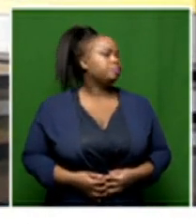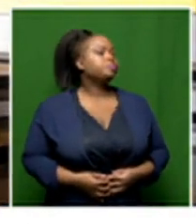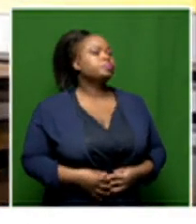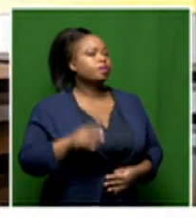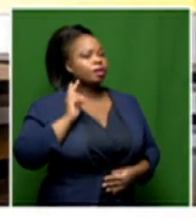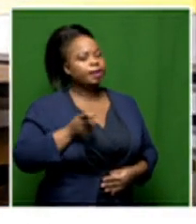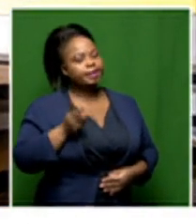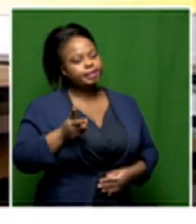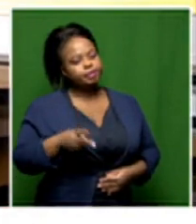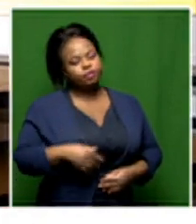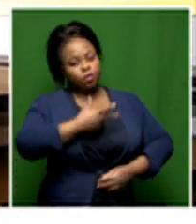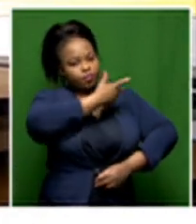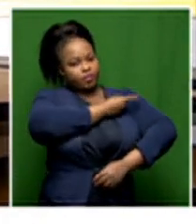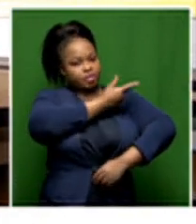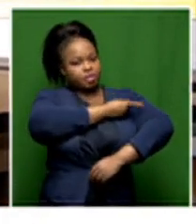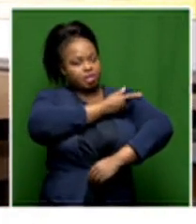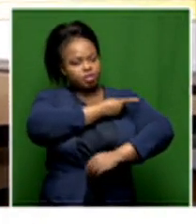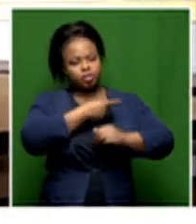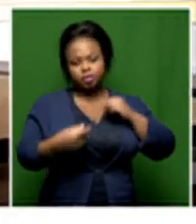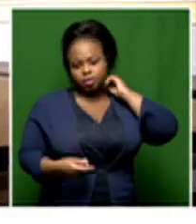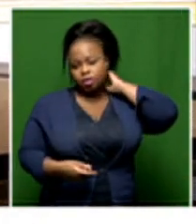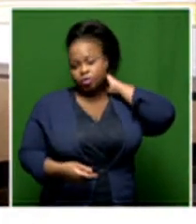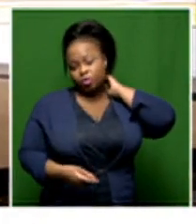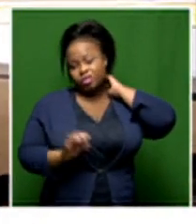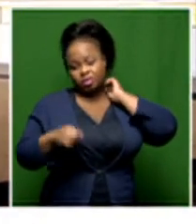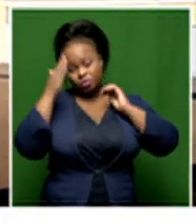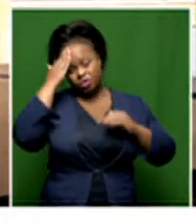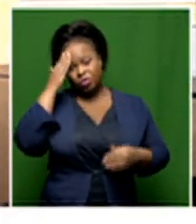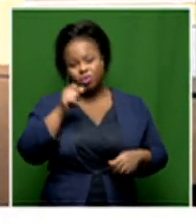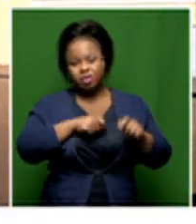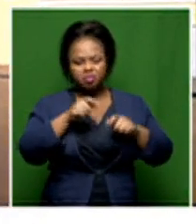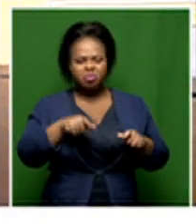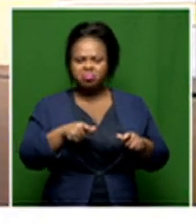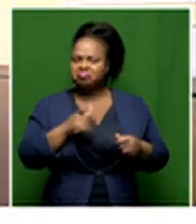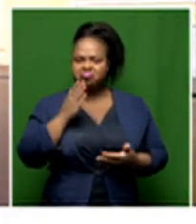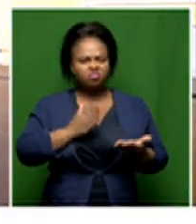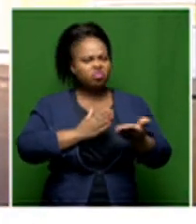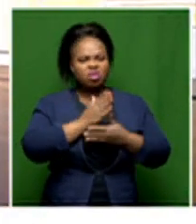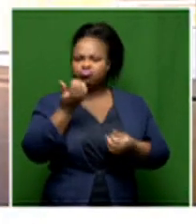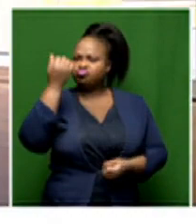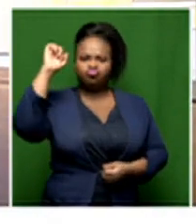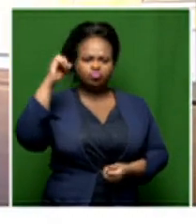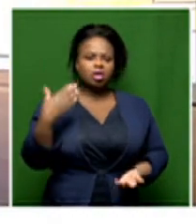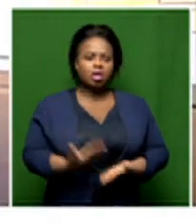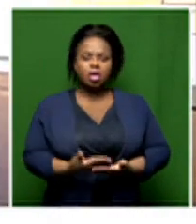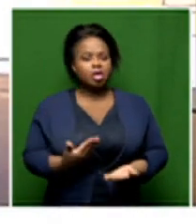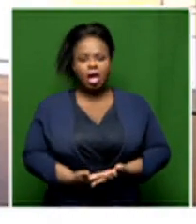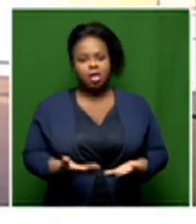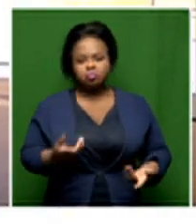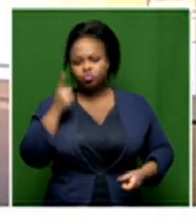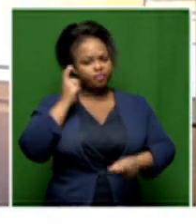Ntombizone, also in terms of vaccinations, so obviously people have the right to refuse being